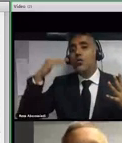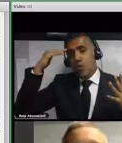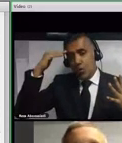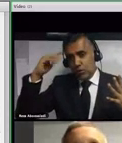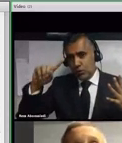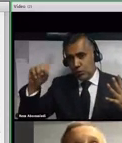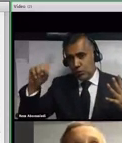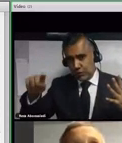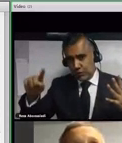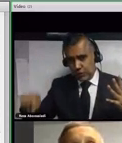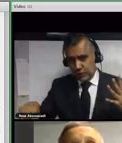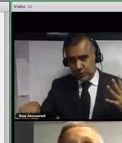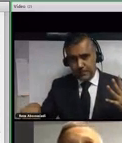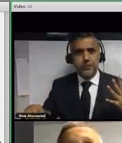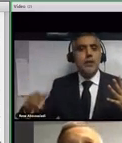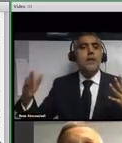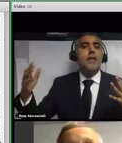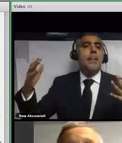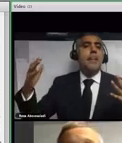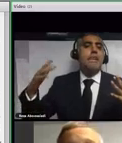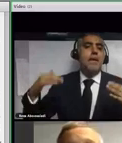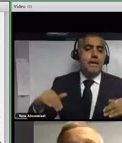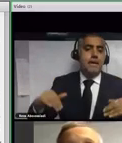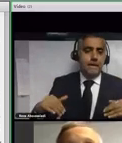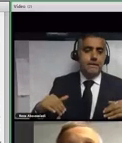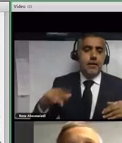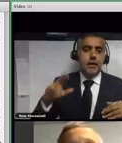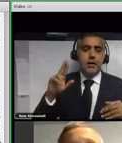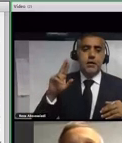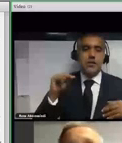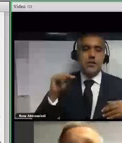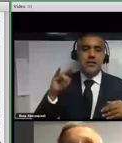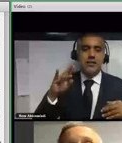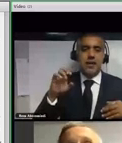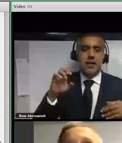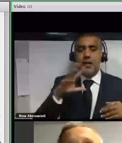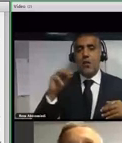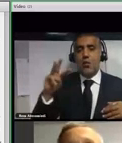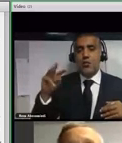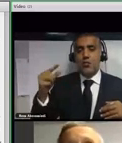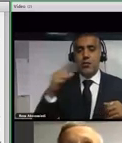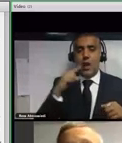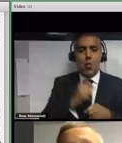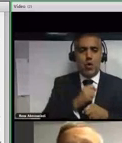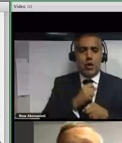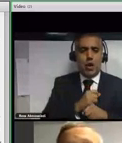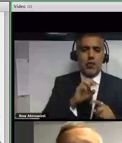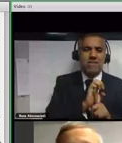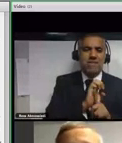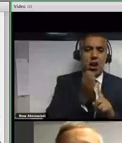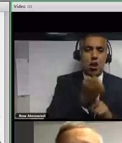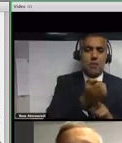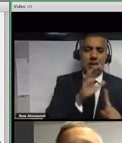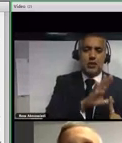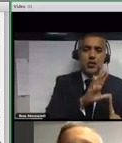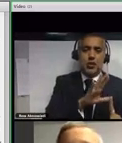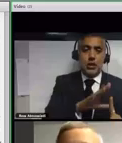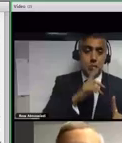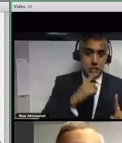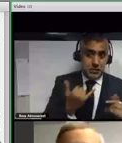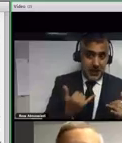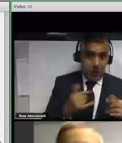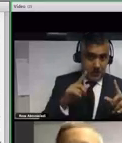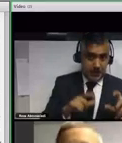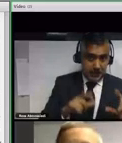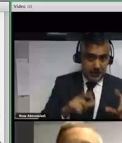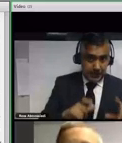questions. And then UNICEF and the Washington Group are working on this environmental module that's being tested, and